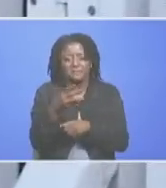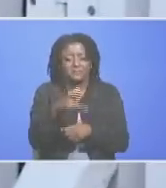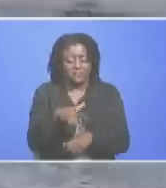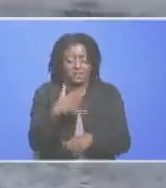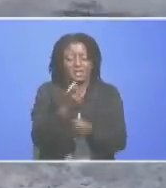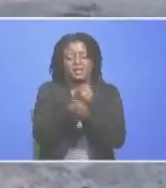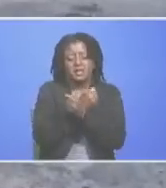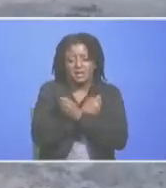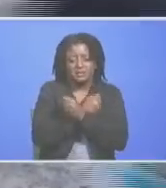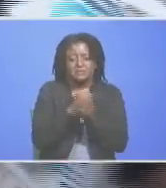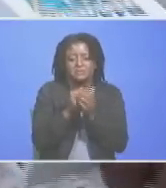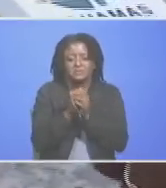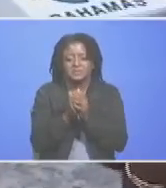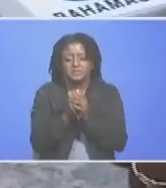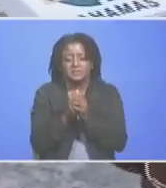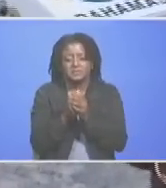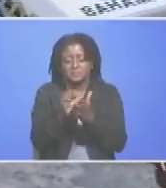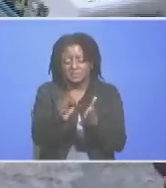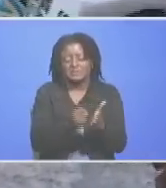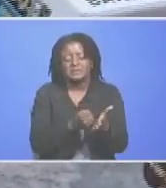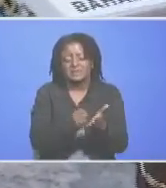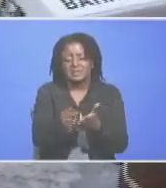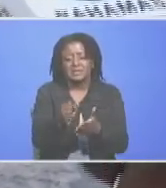bottom line. I love you.